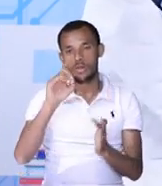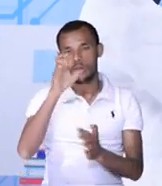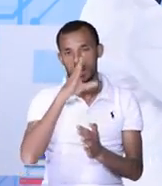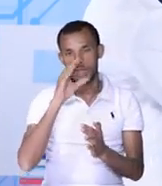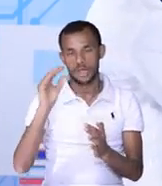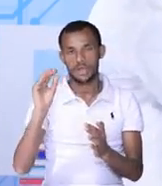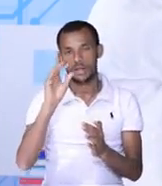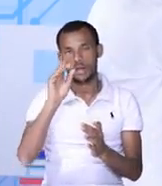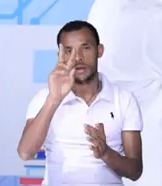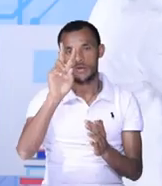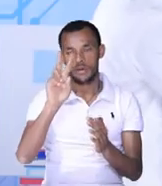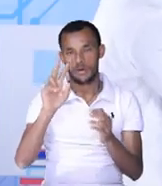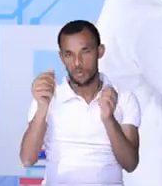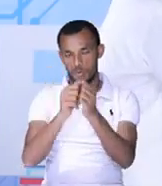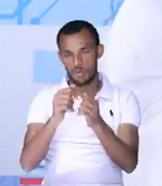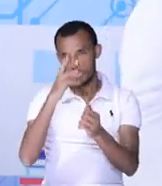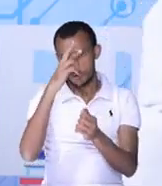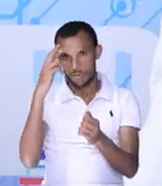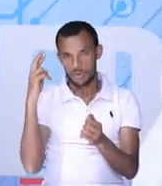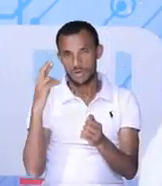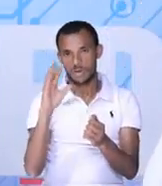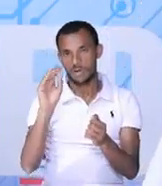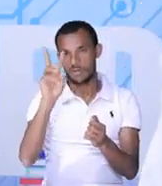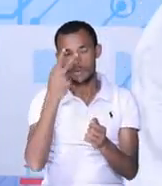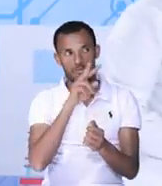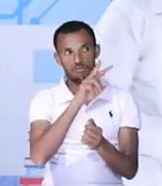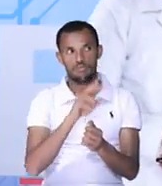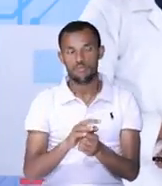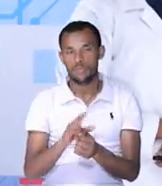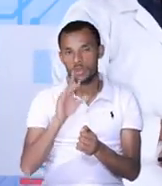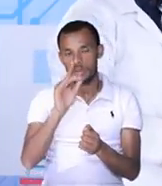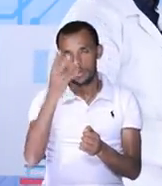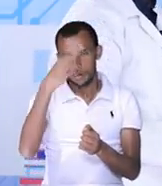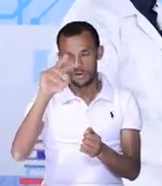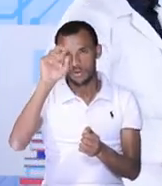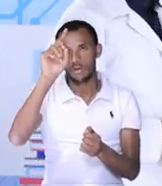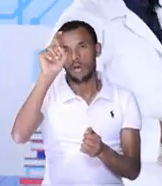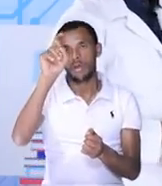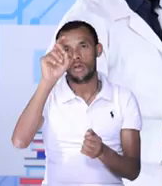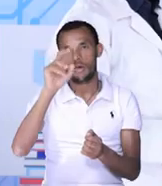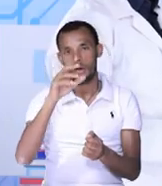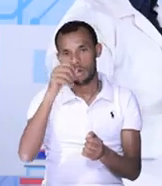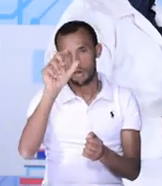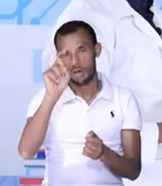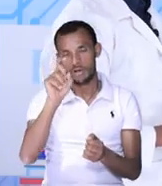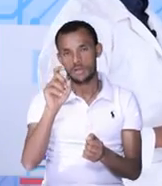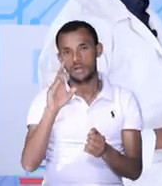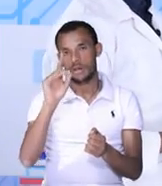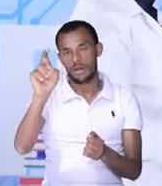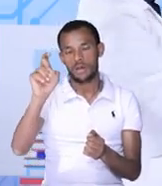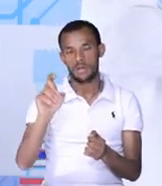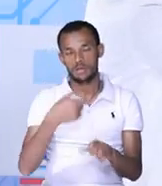and db in both cases dv is it is e raised to ax dx.